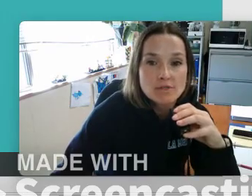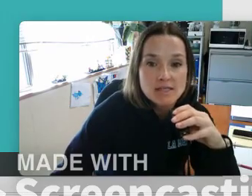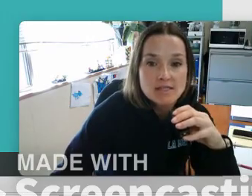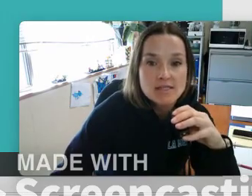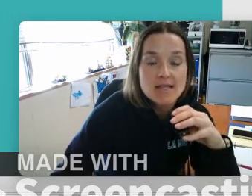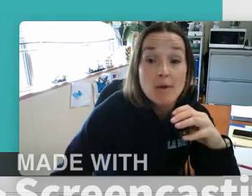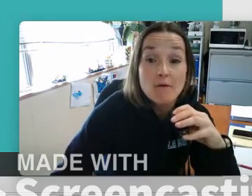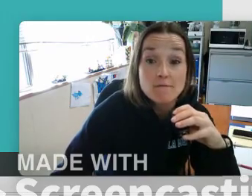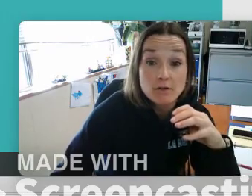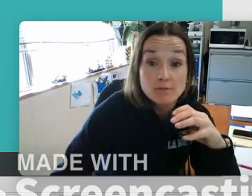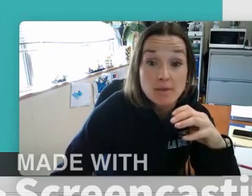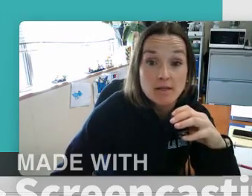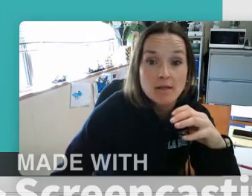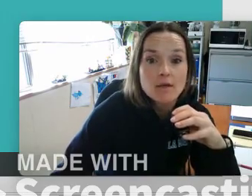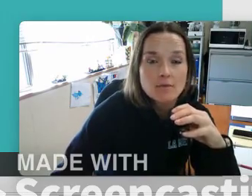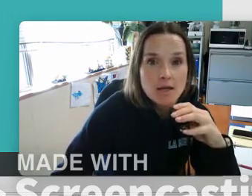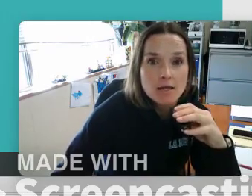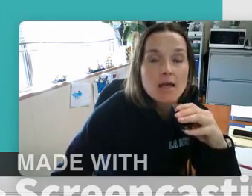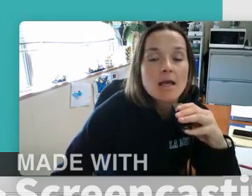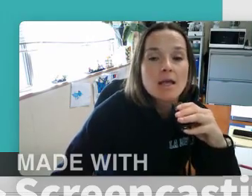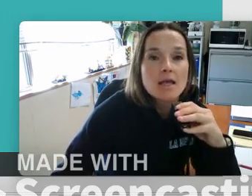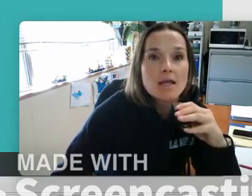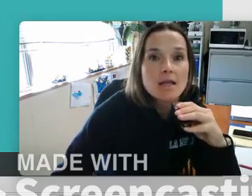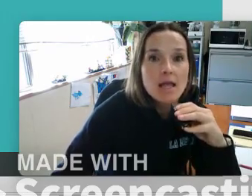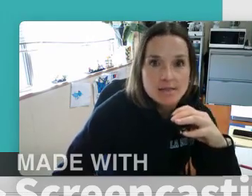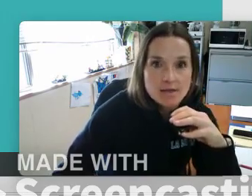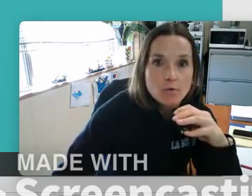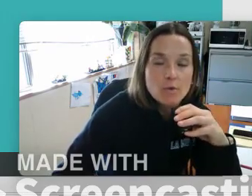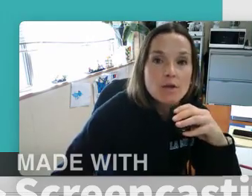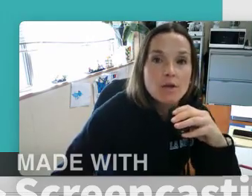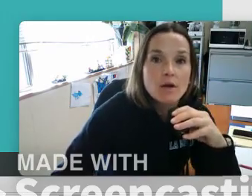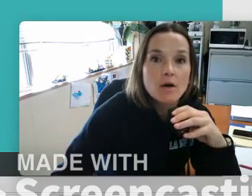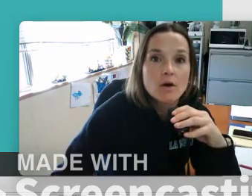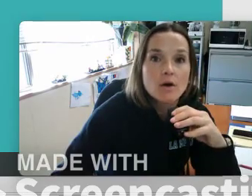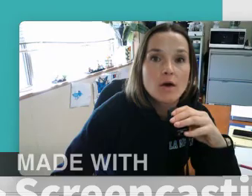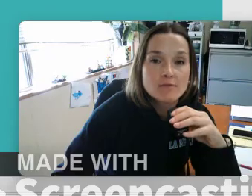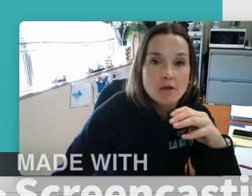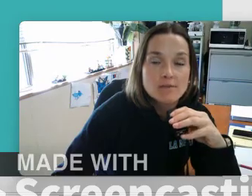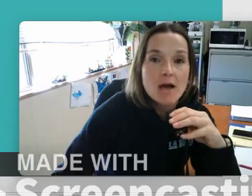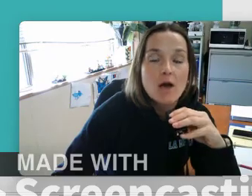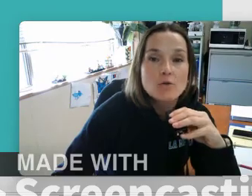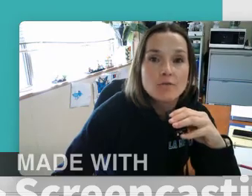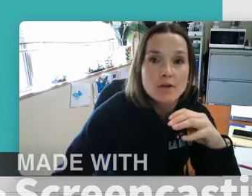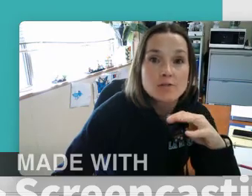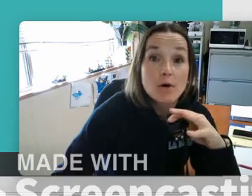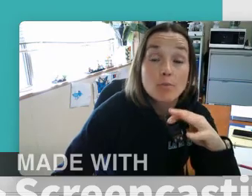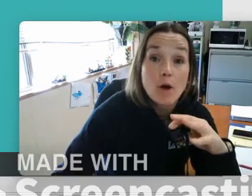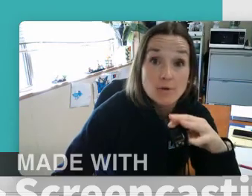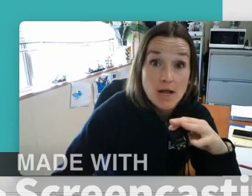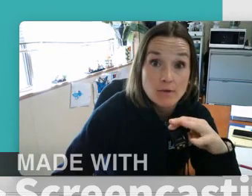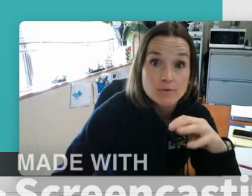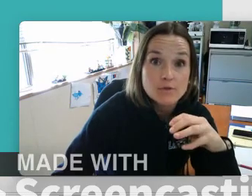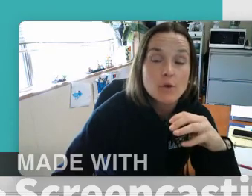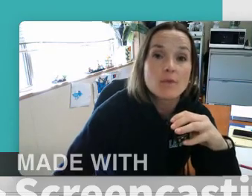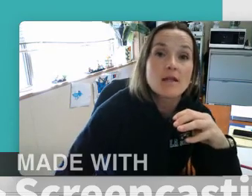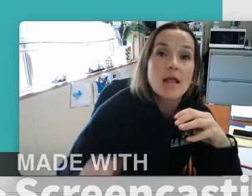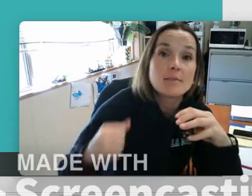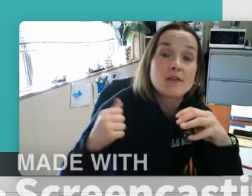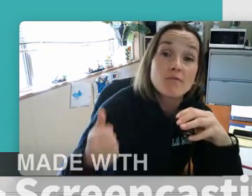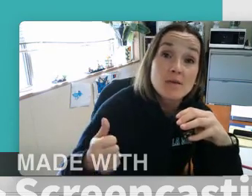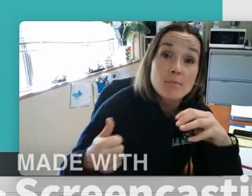number 6, it's about finger spelling, right? In ASL, we have talked about how you fingerspell proper nouns. So